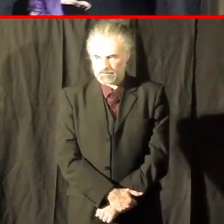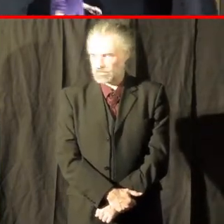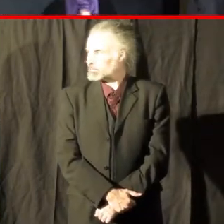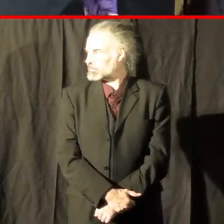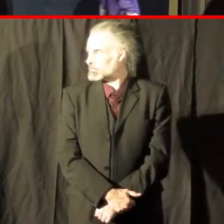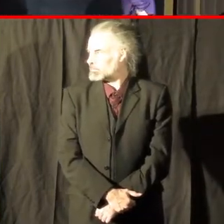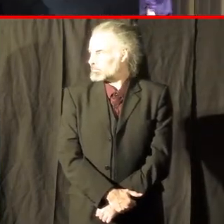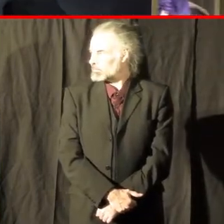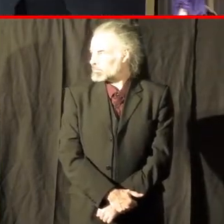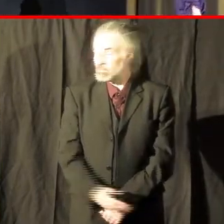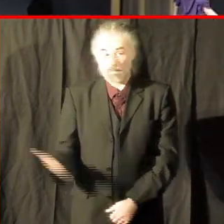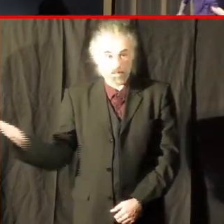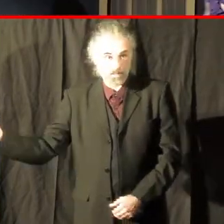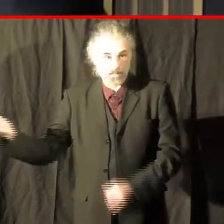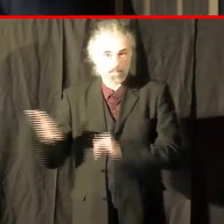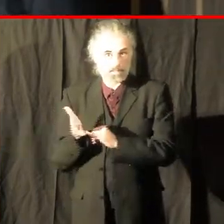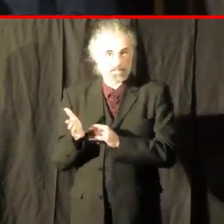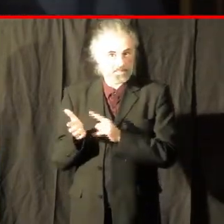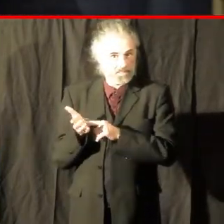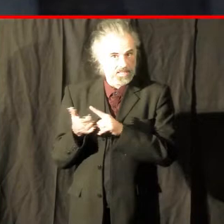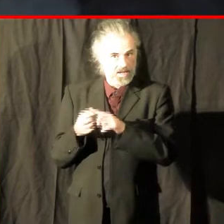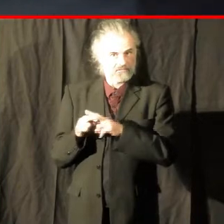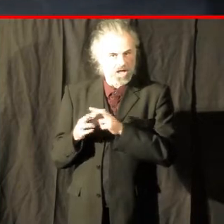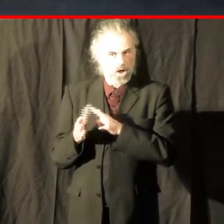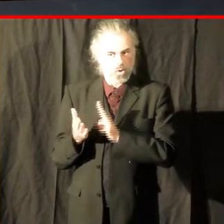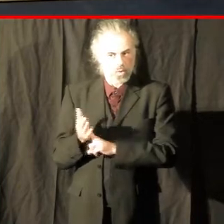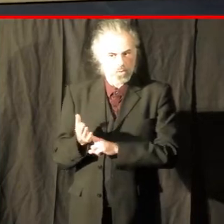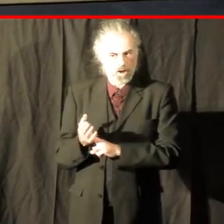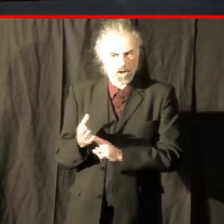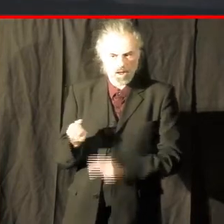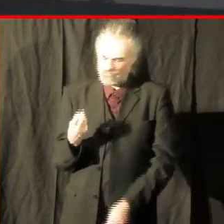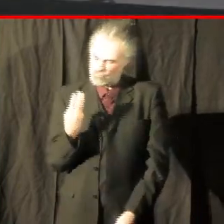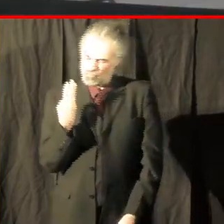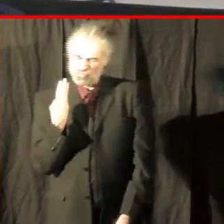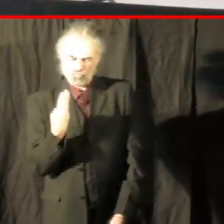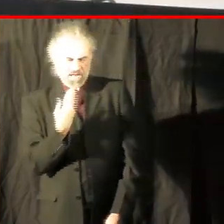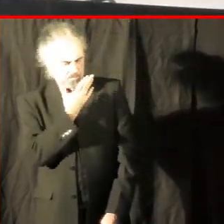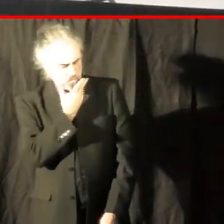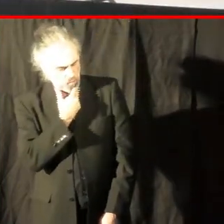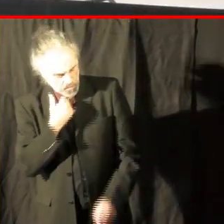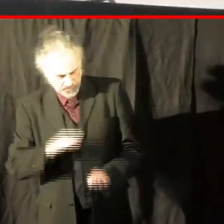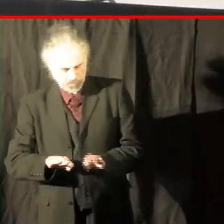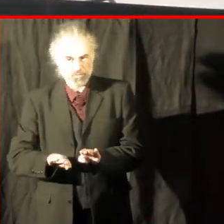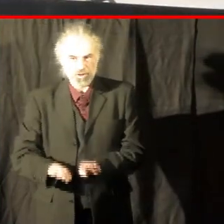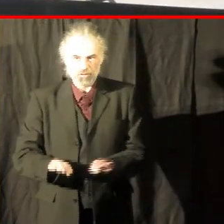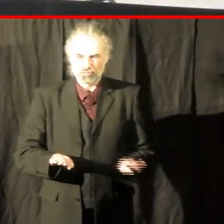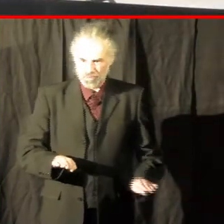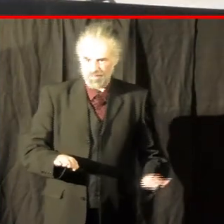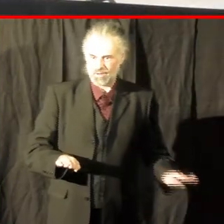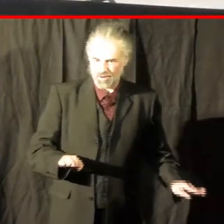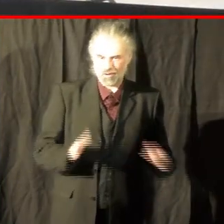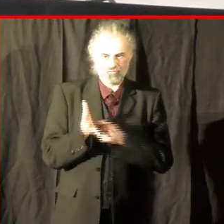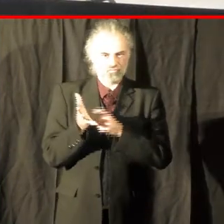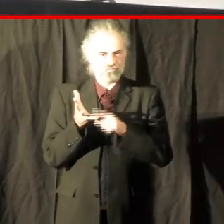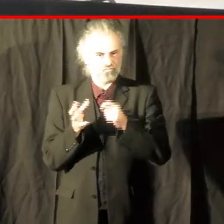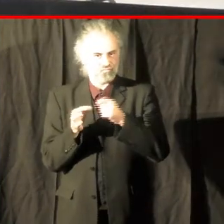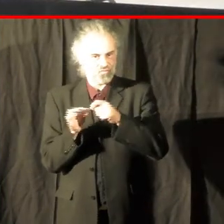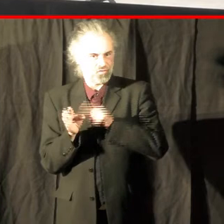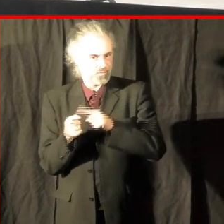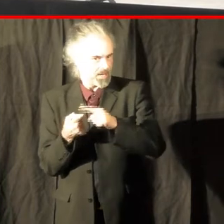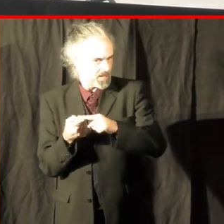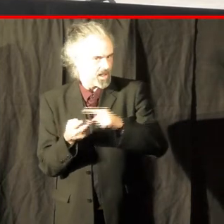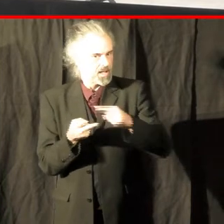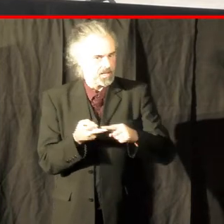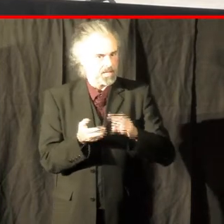This is Stefan. Stefan has three beautiful children: Ruby,